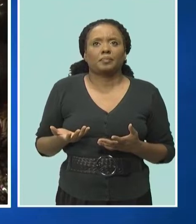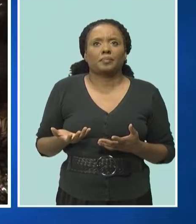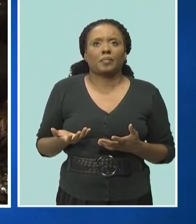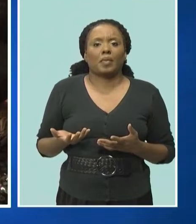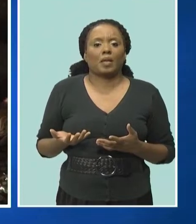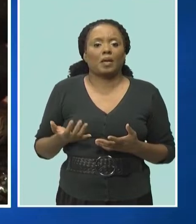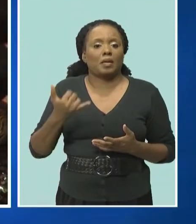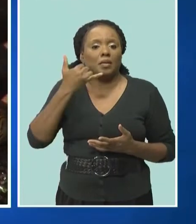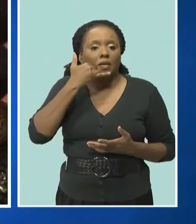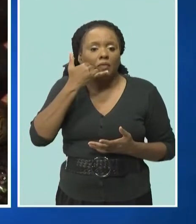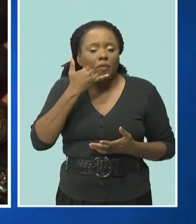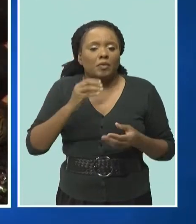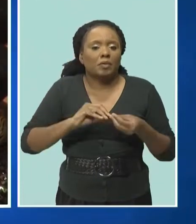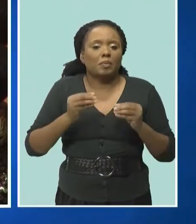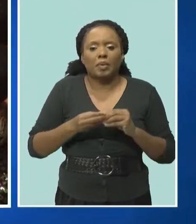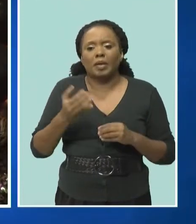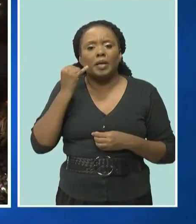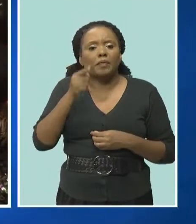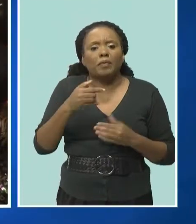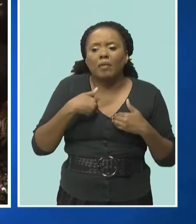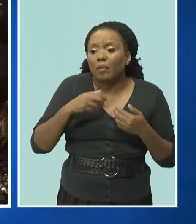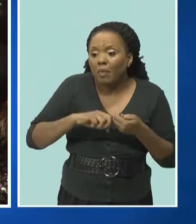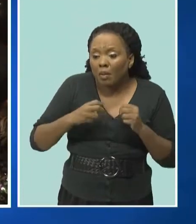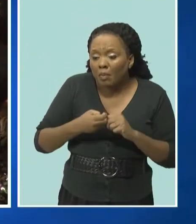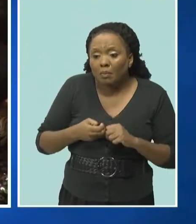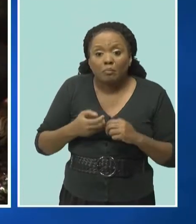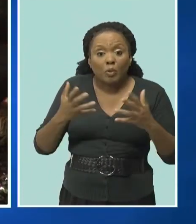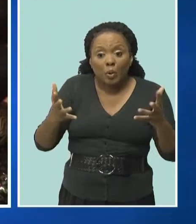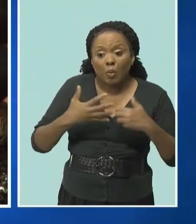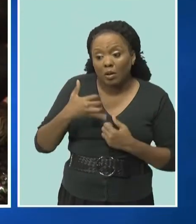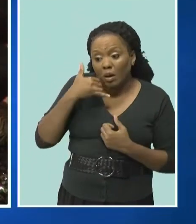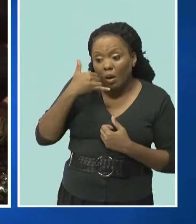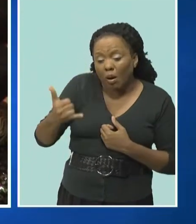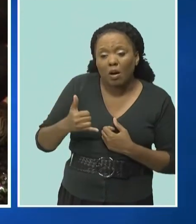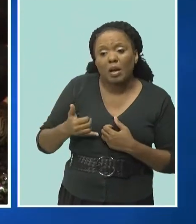hotline for people who need somebody to